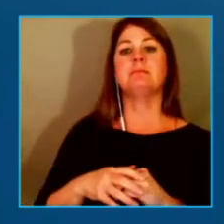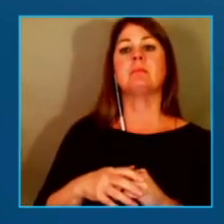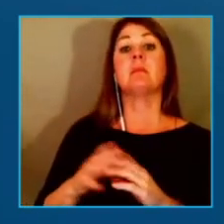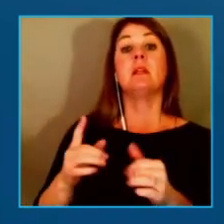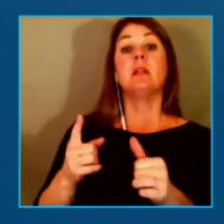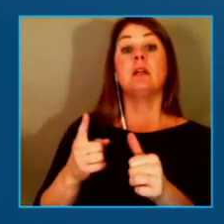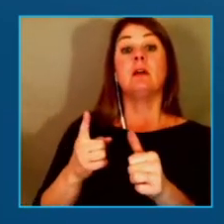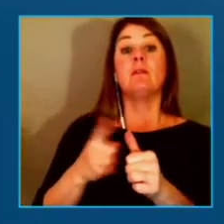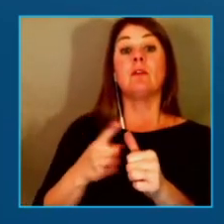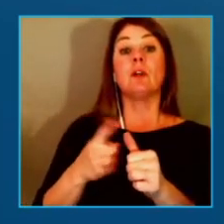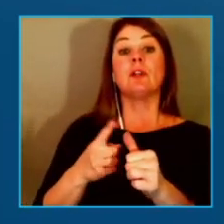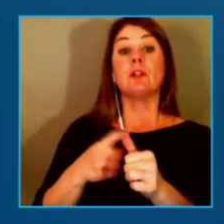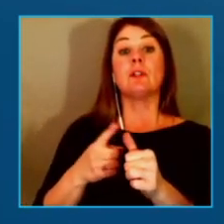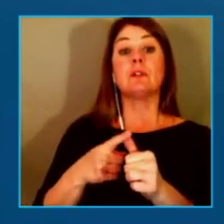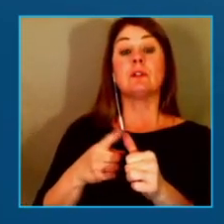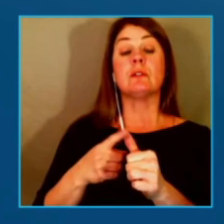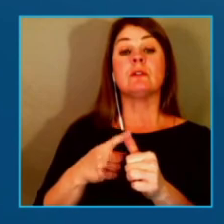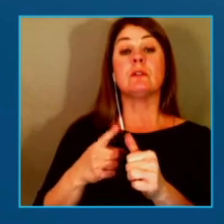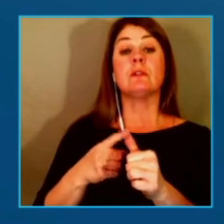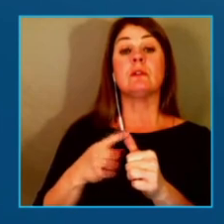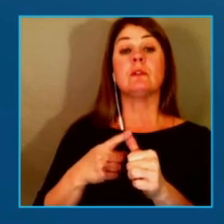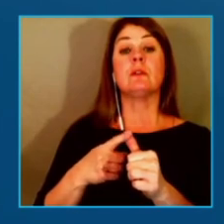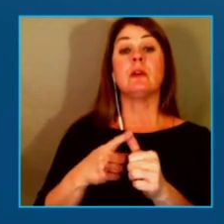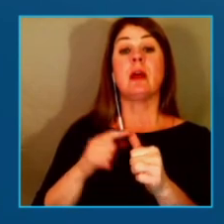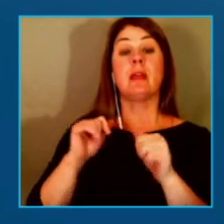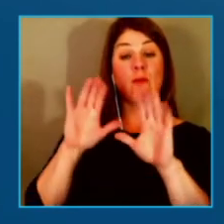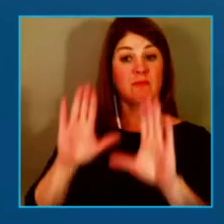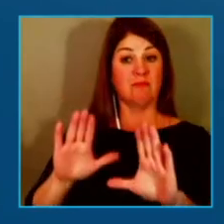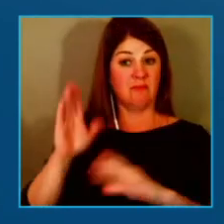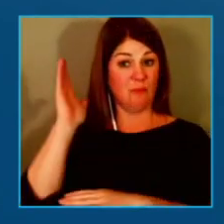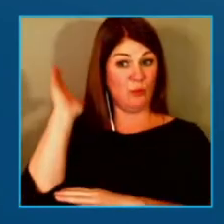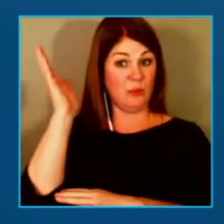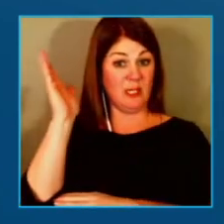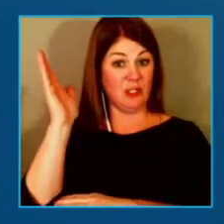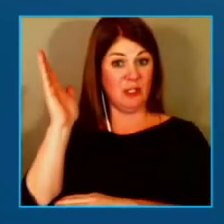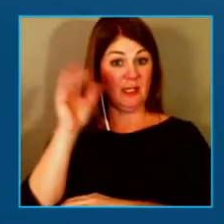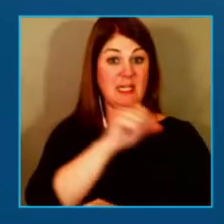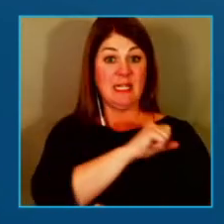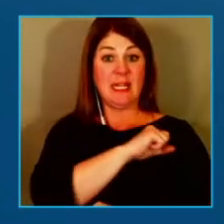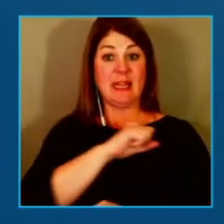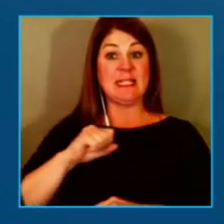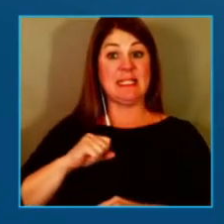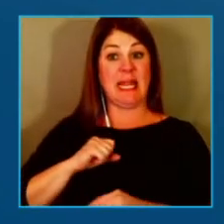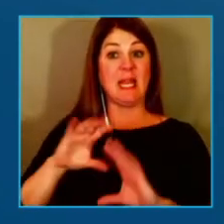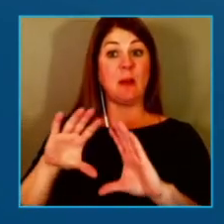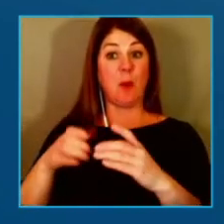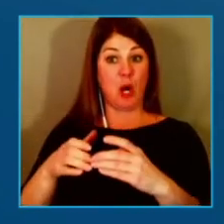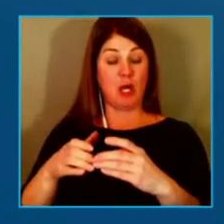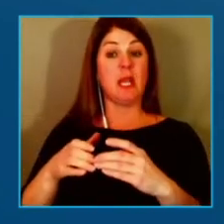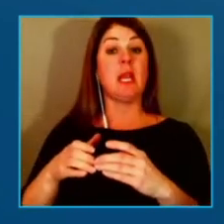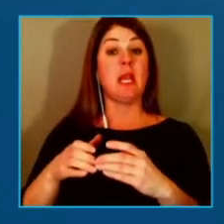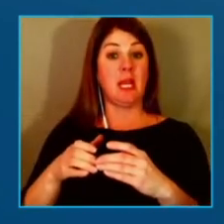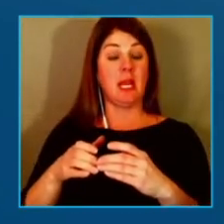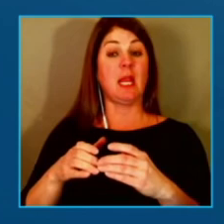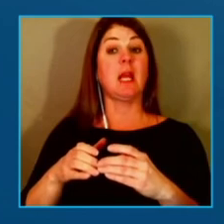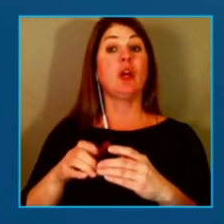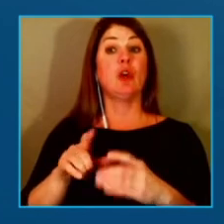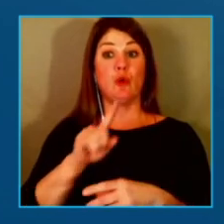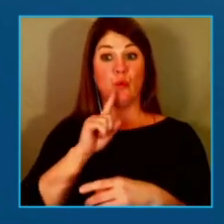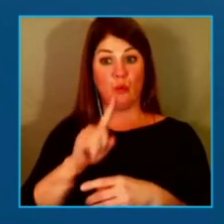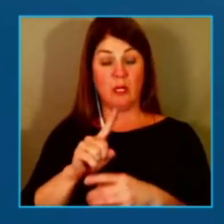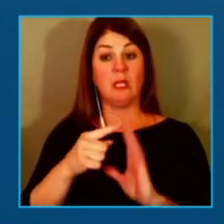First, I wanted to say that that was really an excellent presentation by the state party to capture